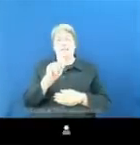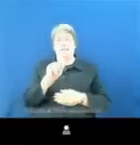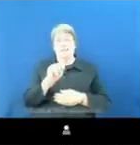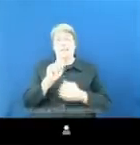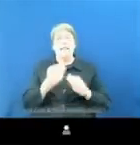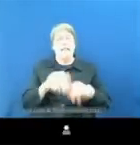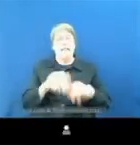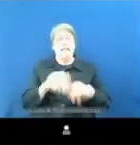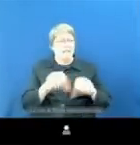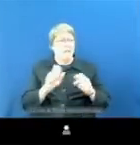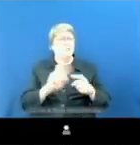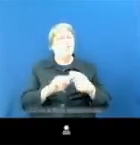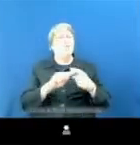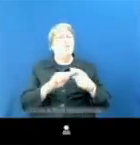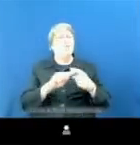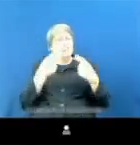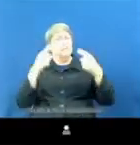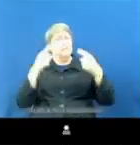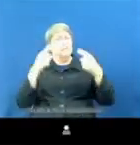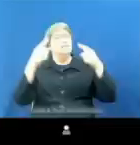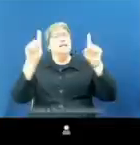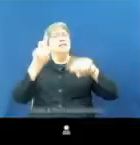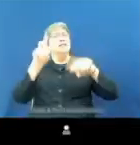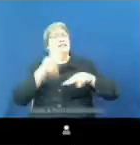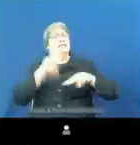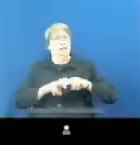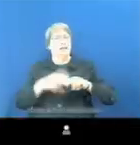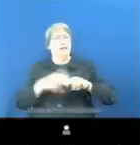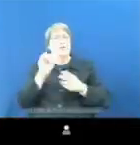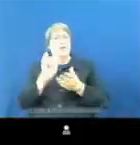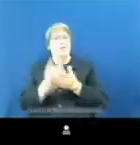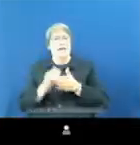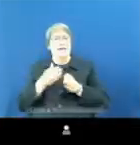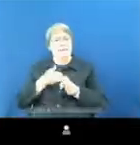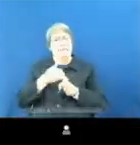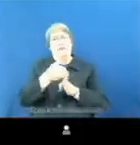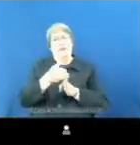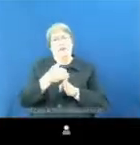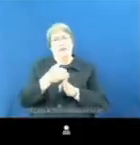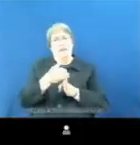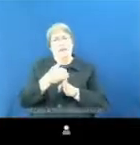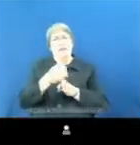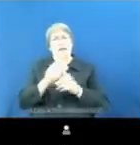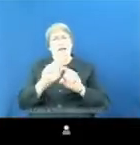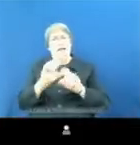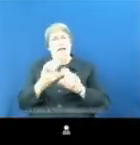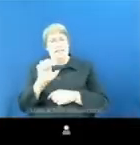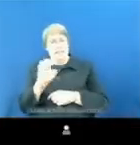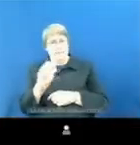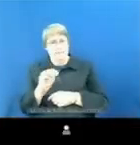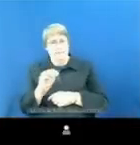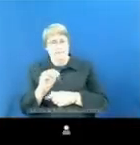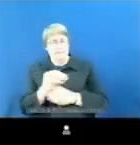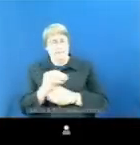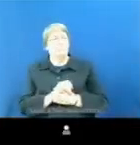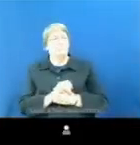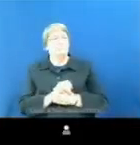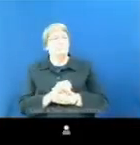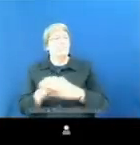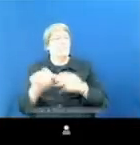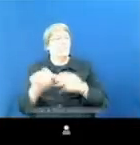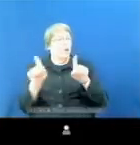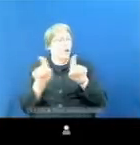and successfully pass the specialist examination. And then also we'll